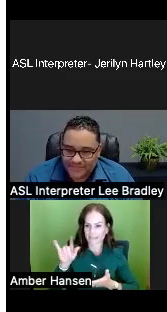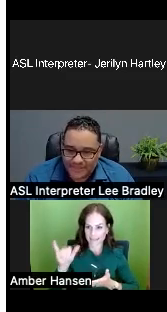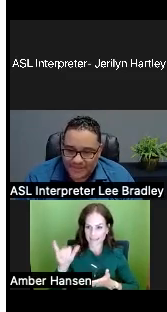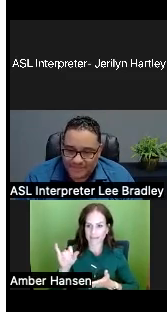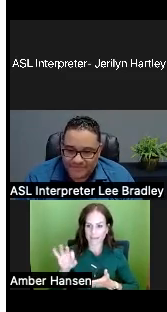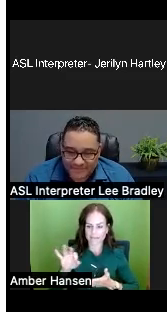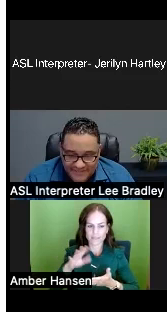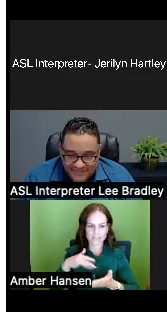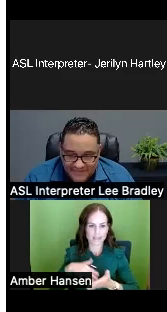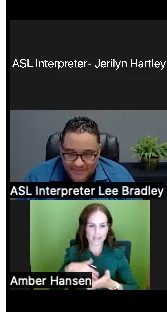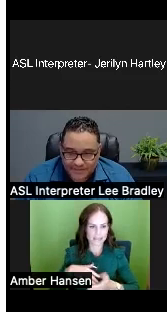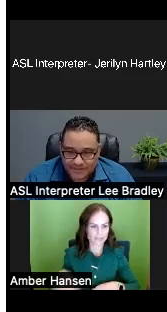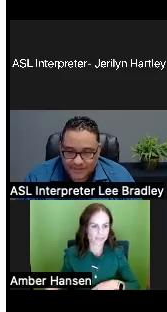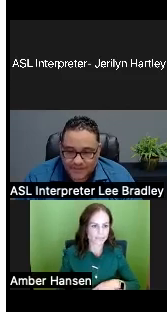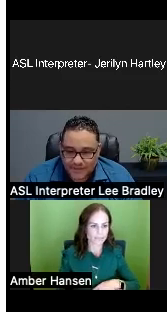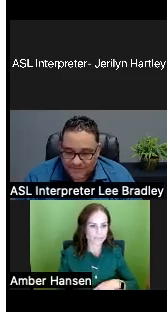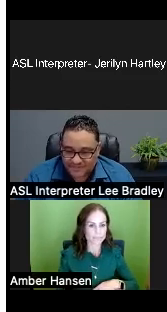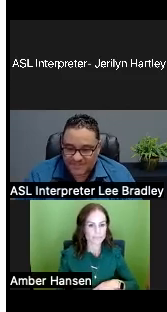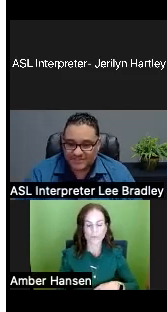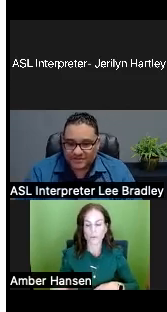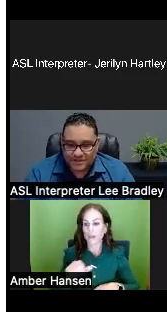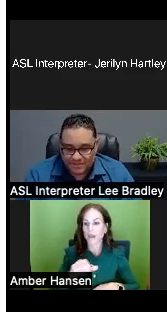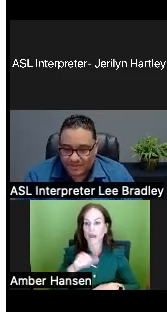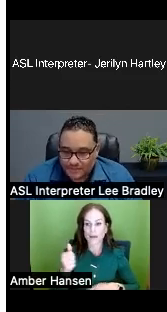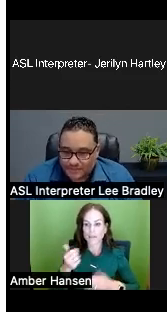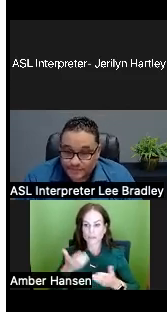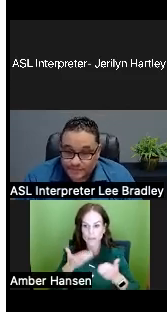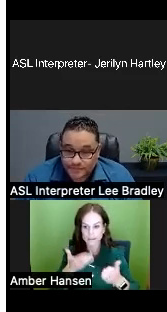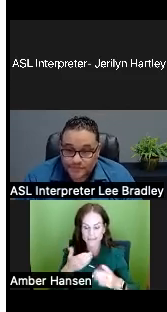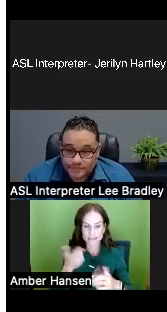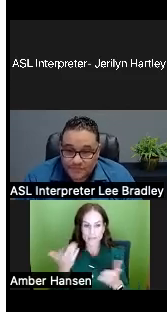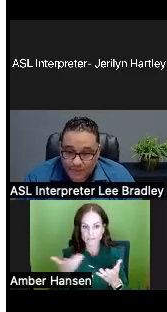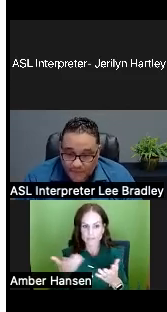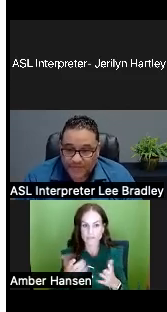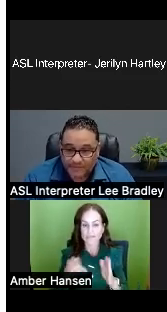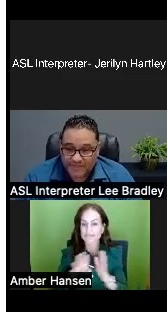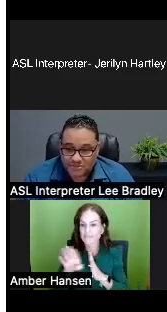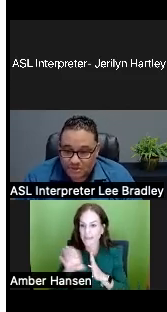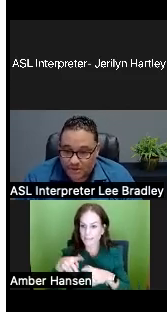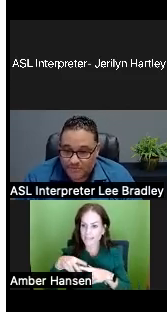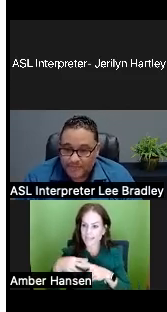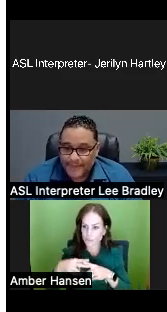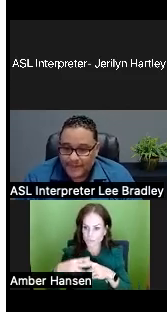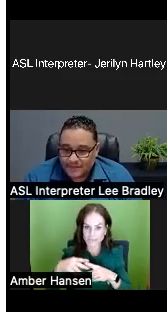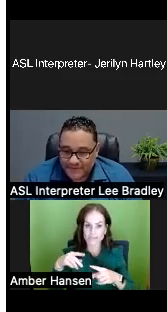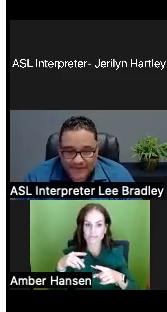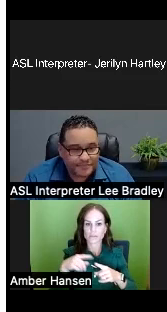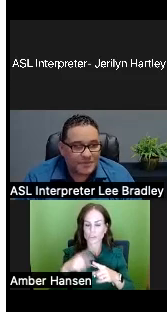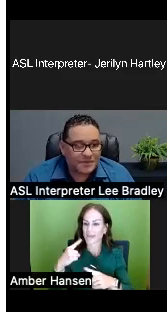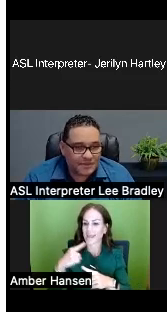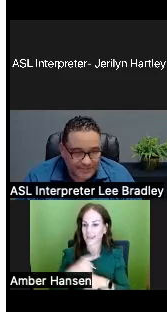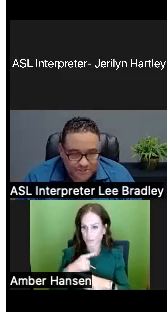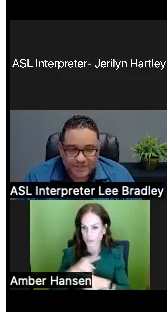and the validity of the studies are limited. Other recommendations are